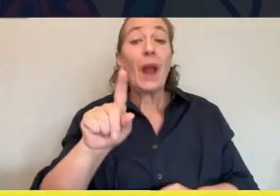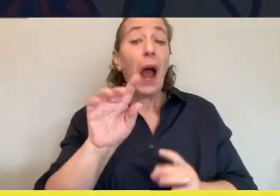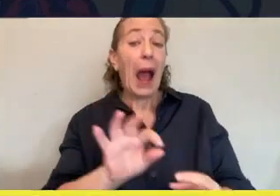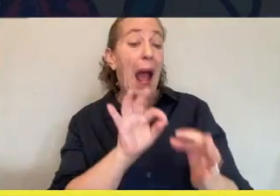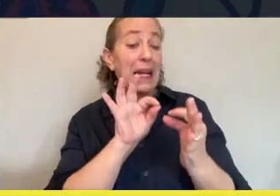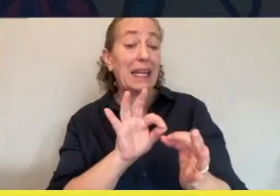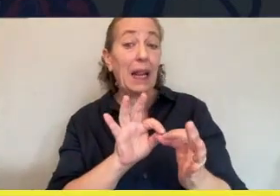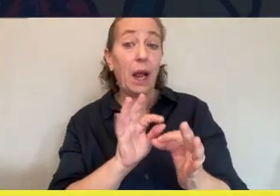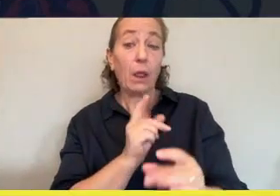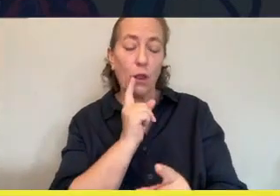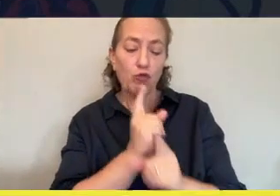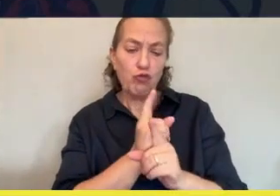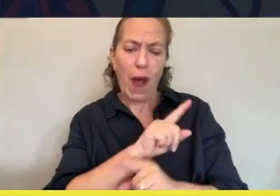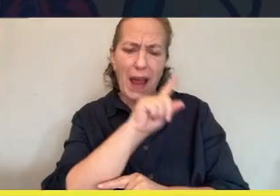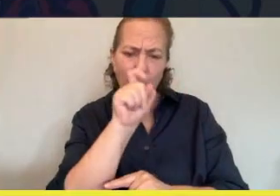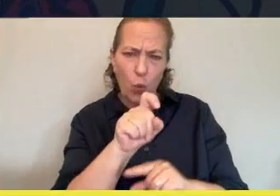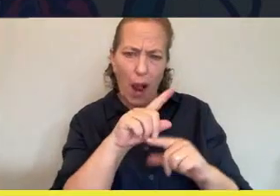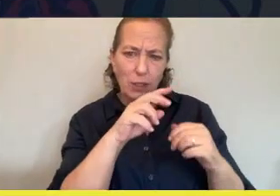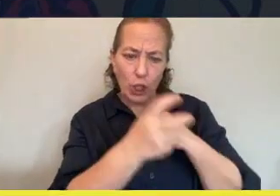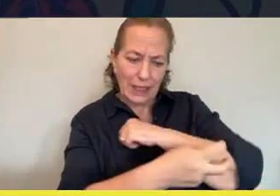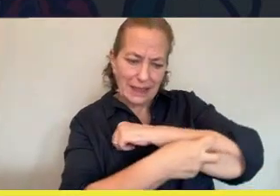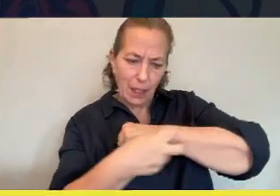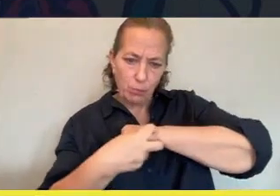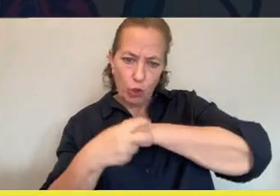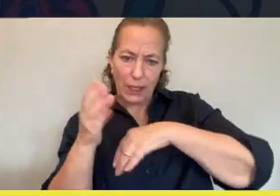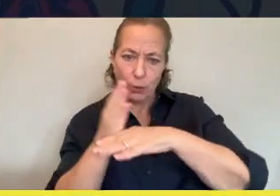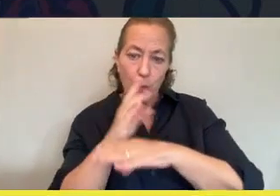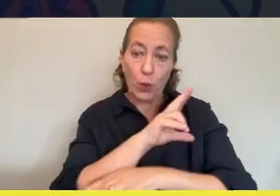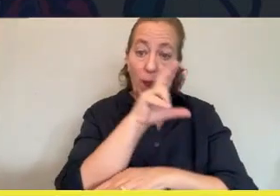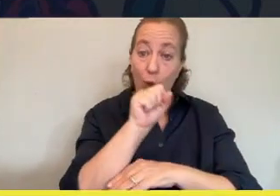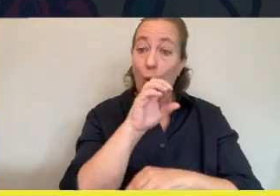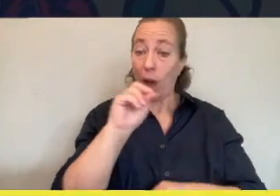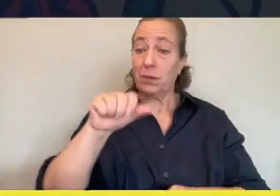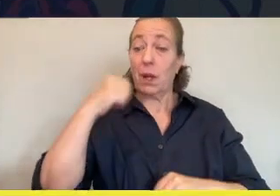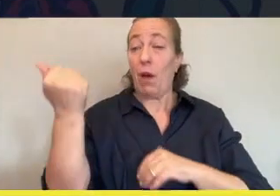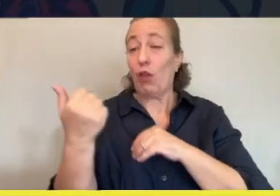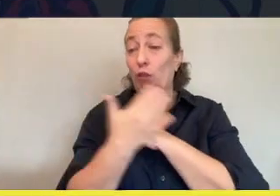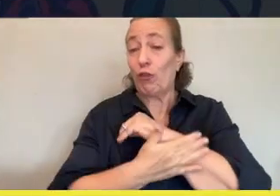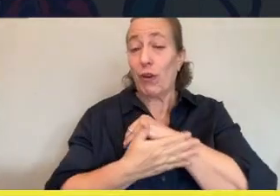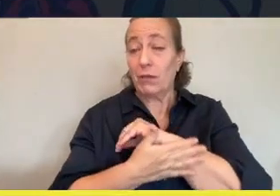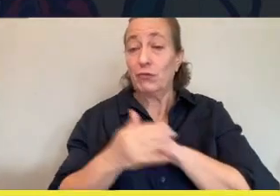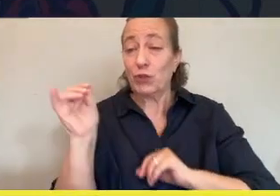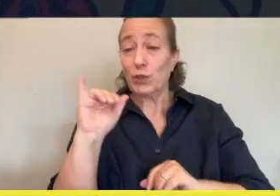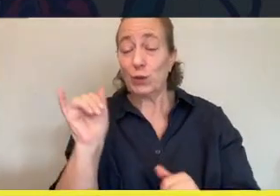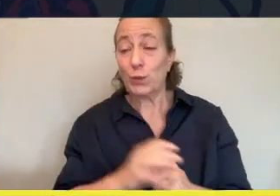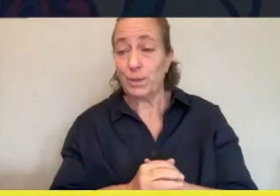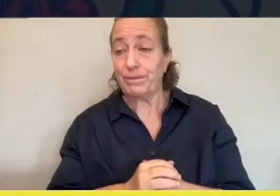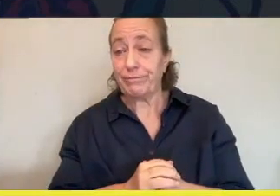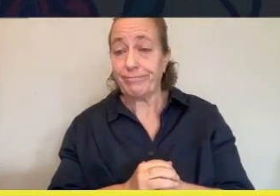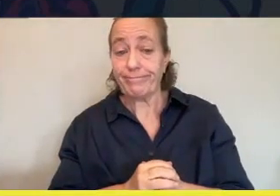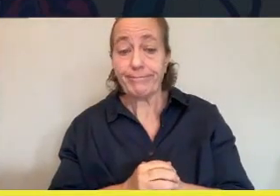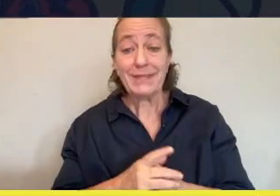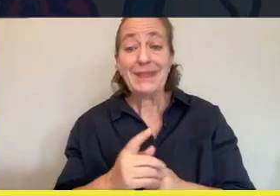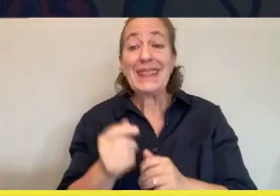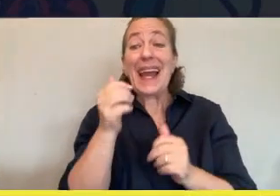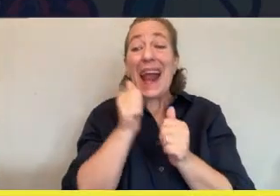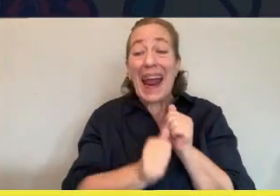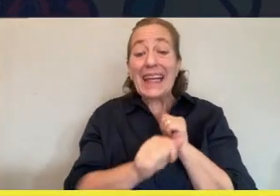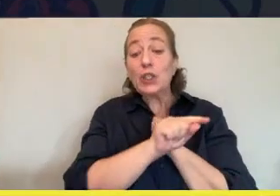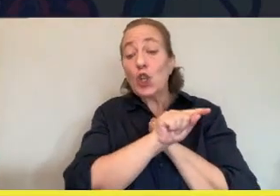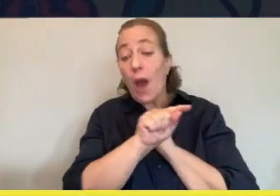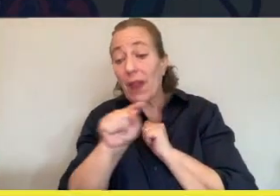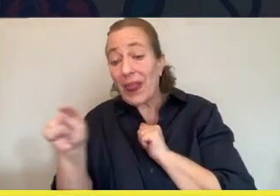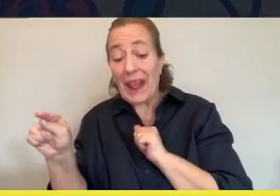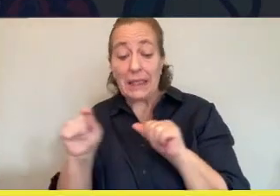as a bridge between the US and other countries. Each of these capabilities expands our understanding